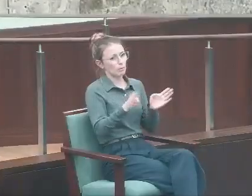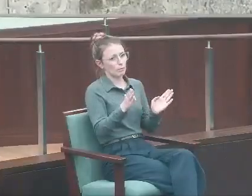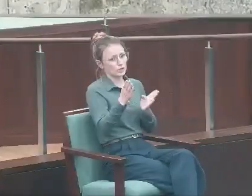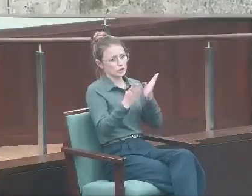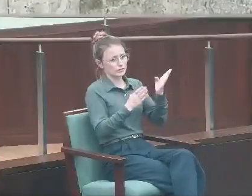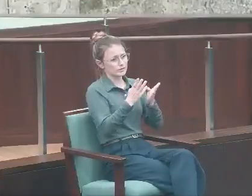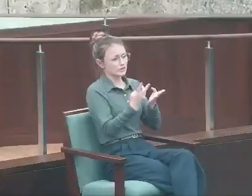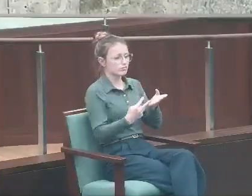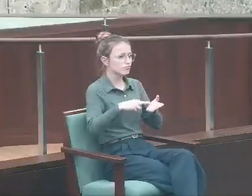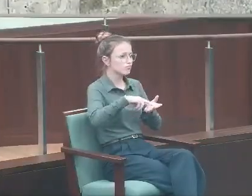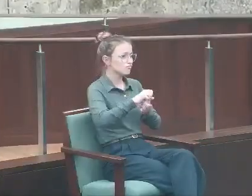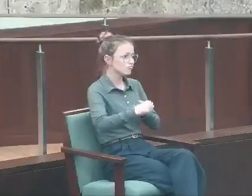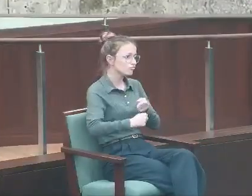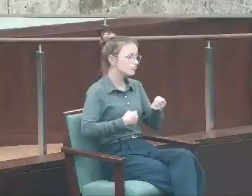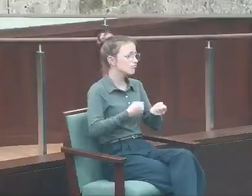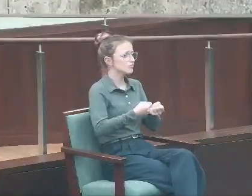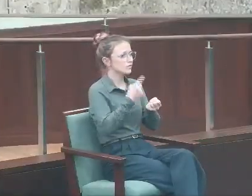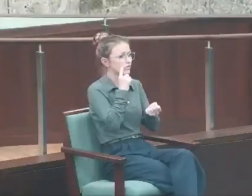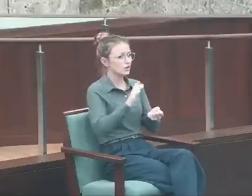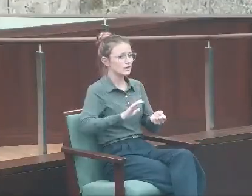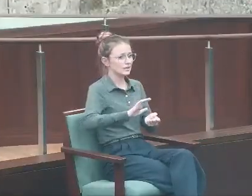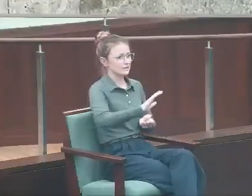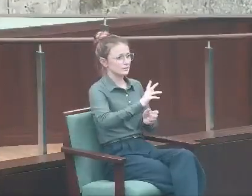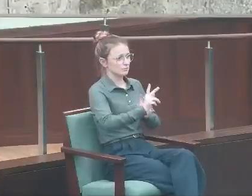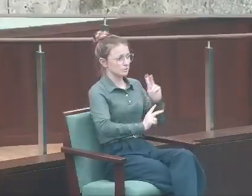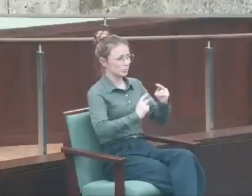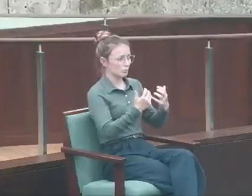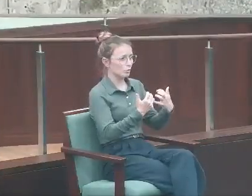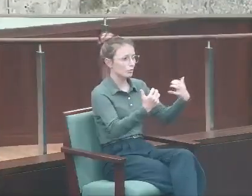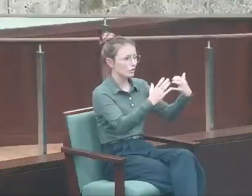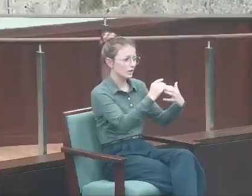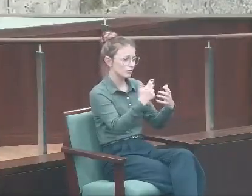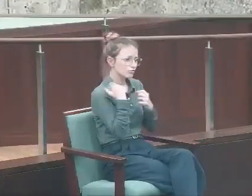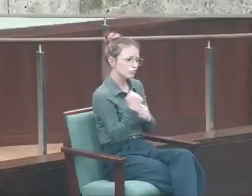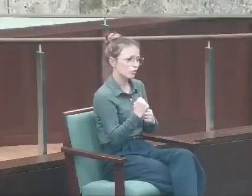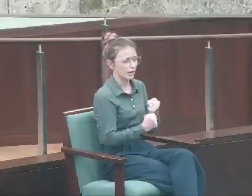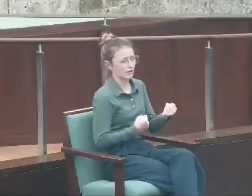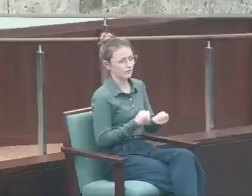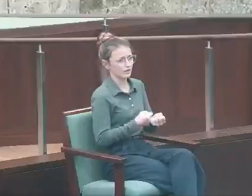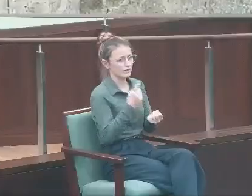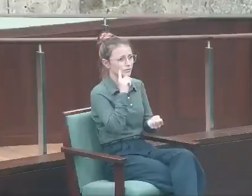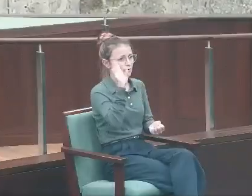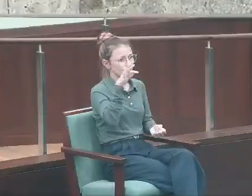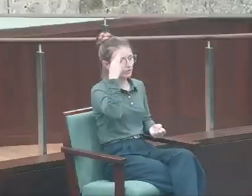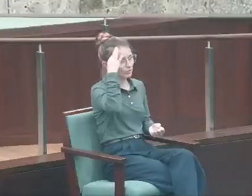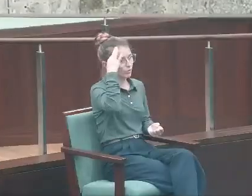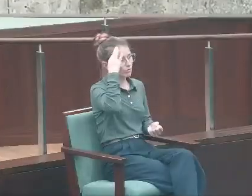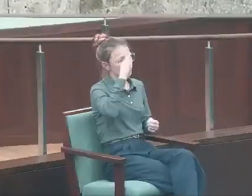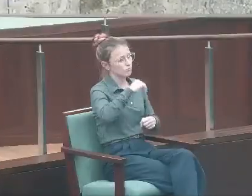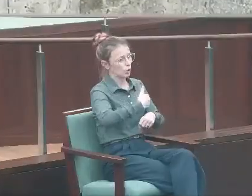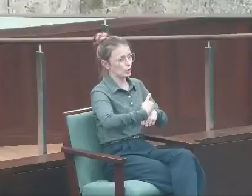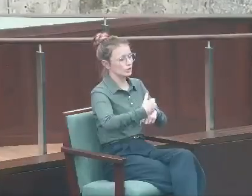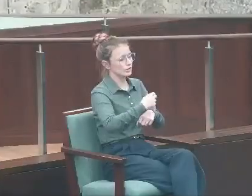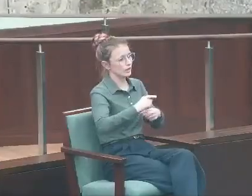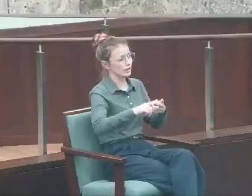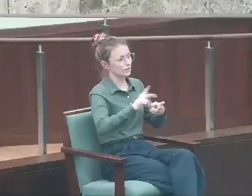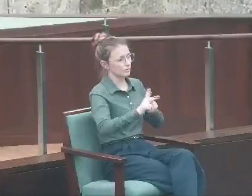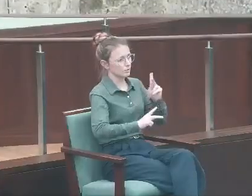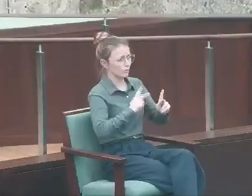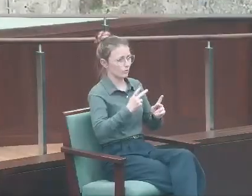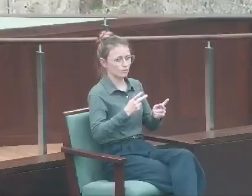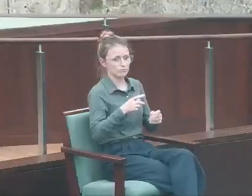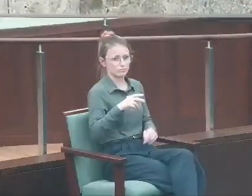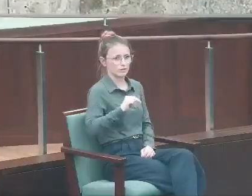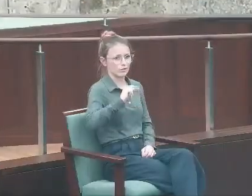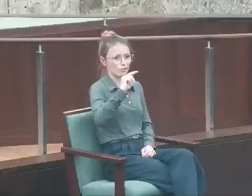stood up for his constituents and was a strong advocate for federal workers and the people of Northern Virginia.